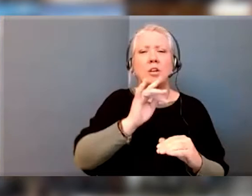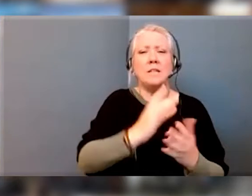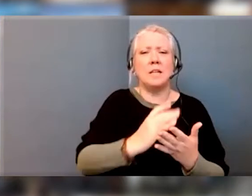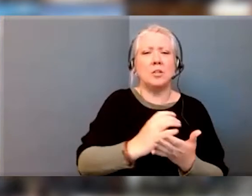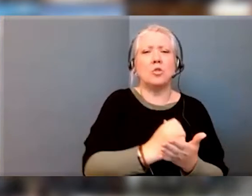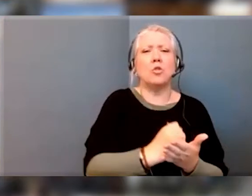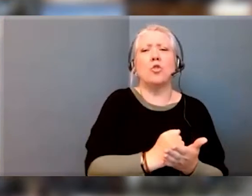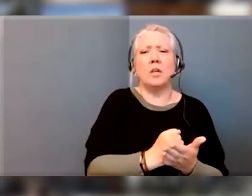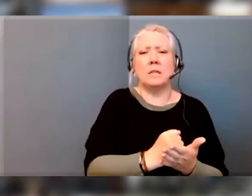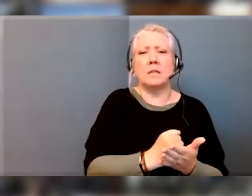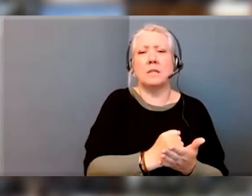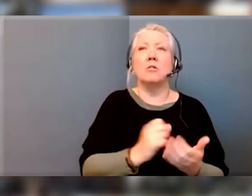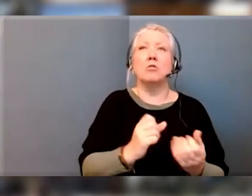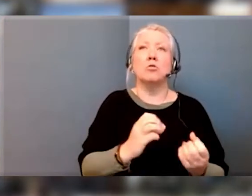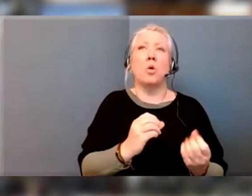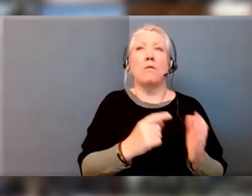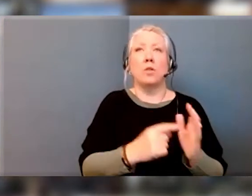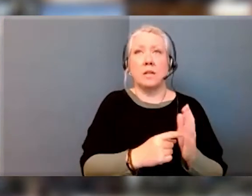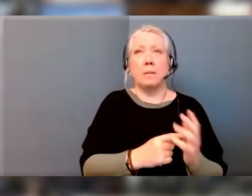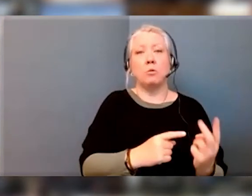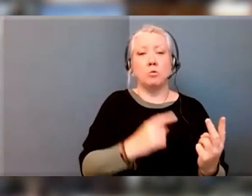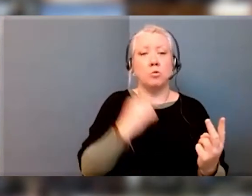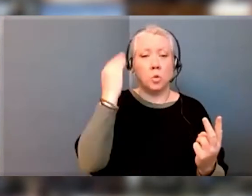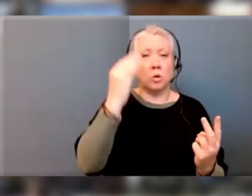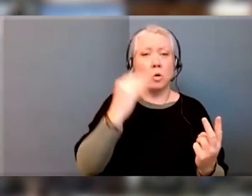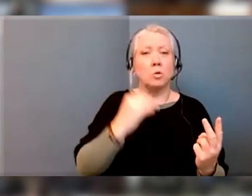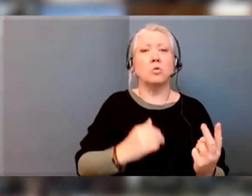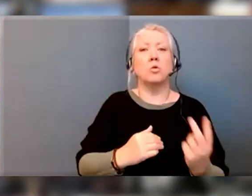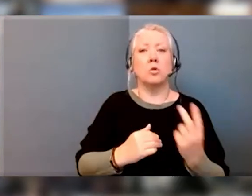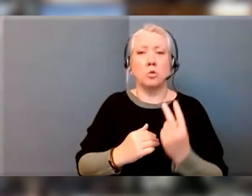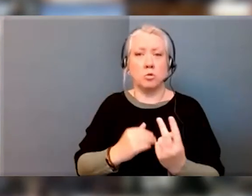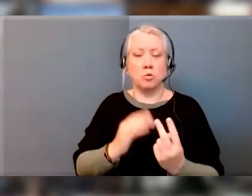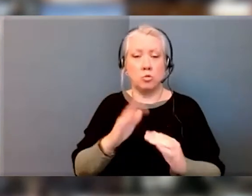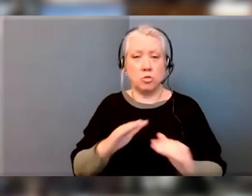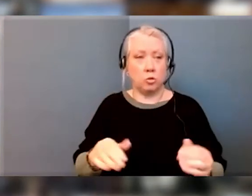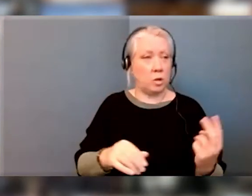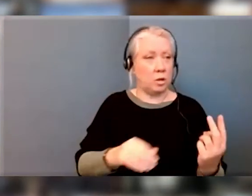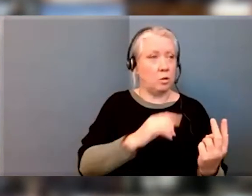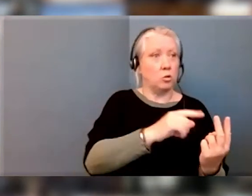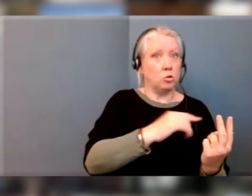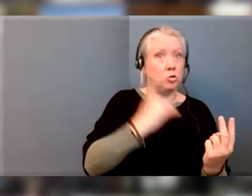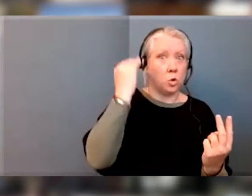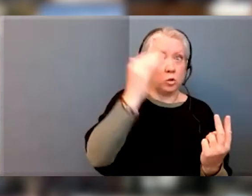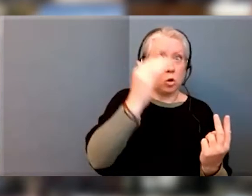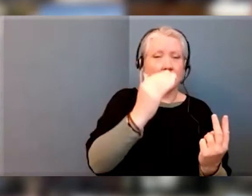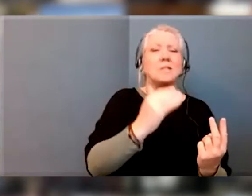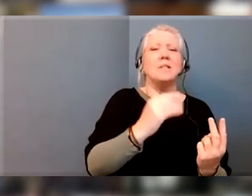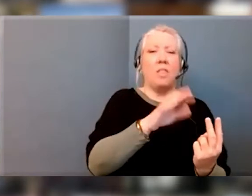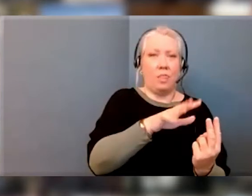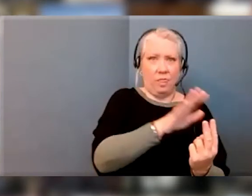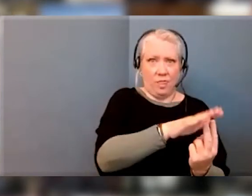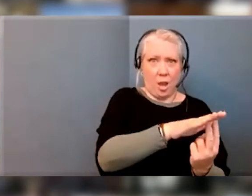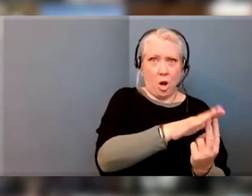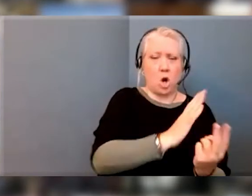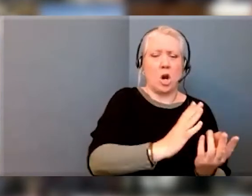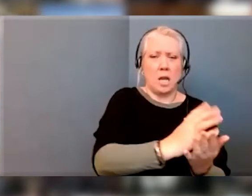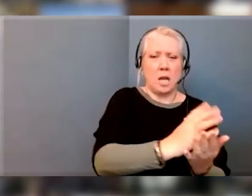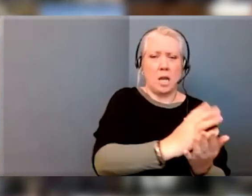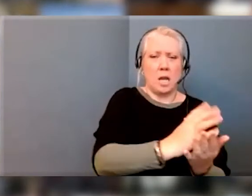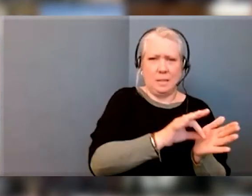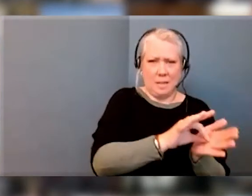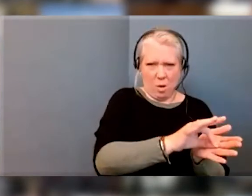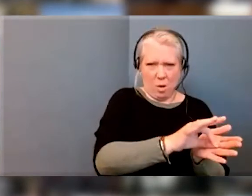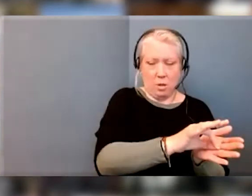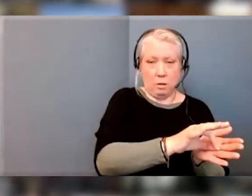4-person household with 2 adults and 2 children, the income of the adults would be counted for a household of 4, but any income being brought